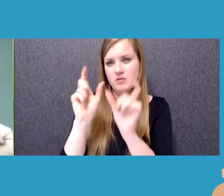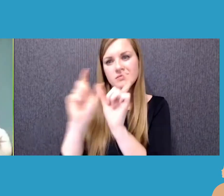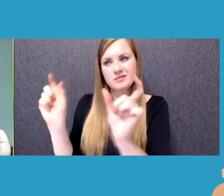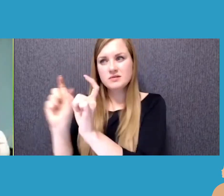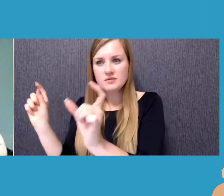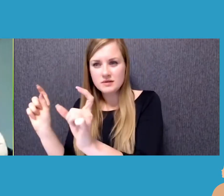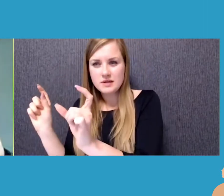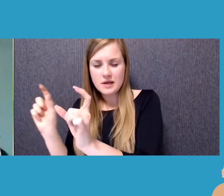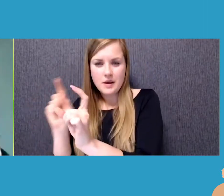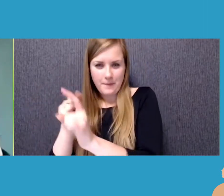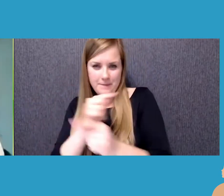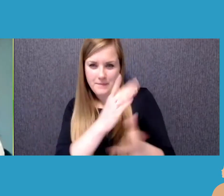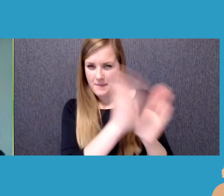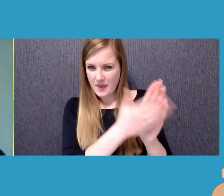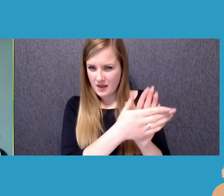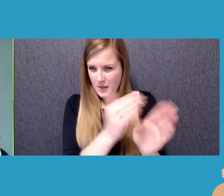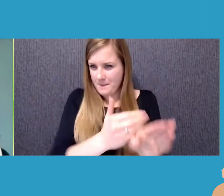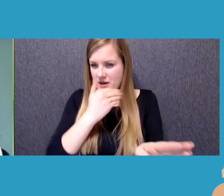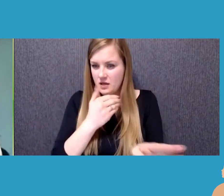From correct application of the law through